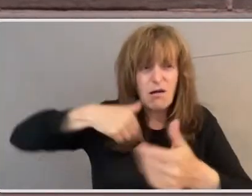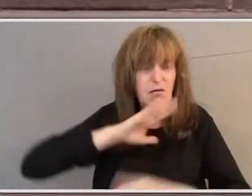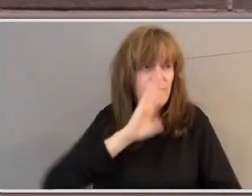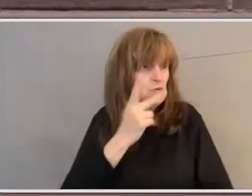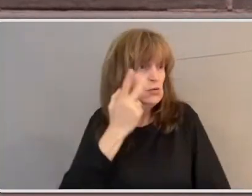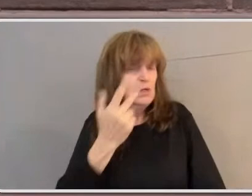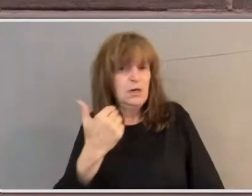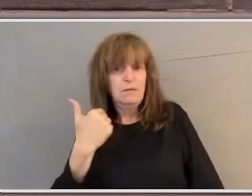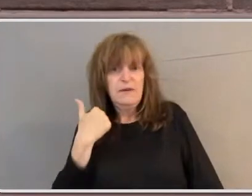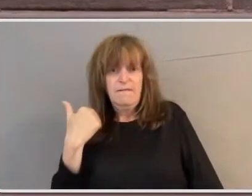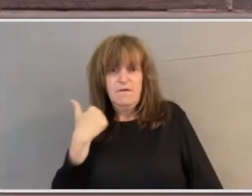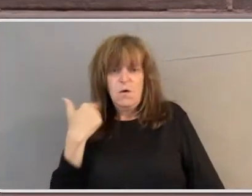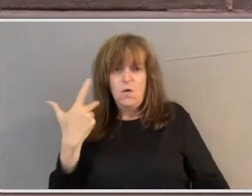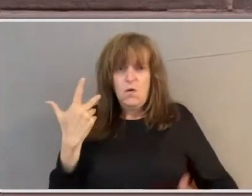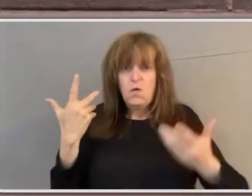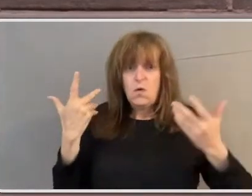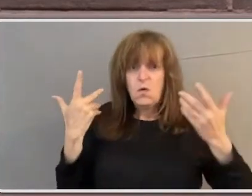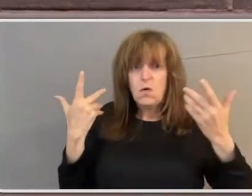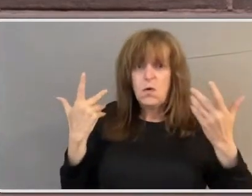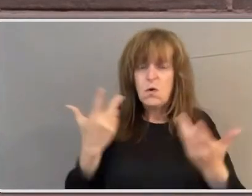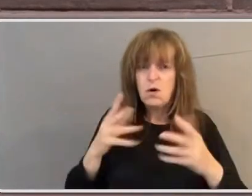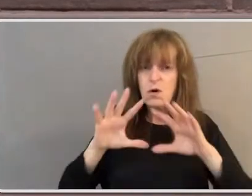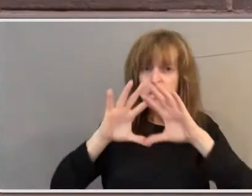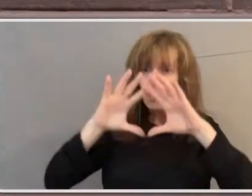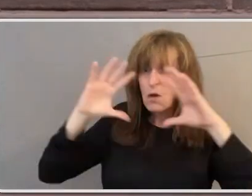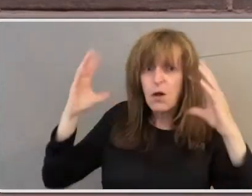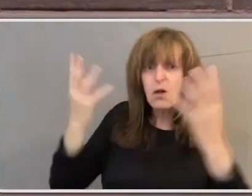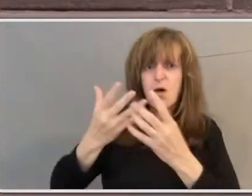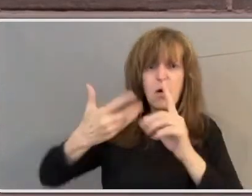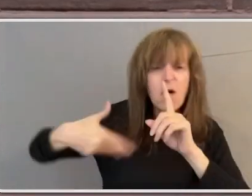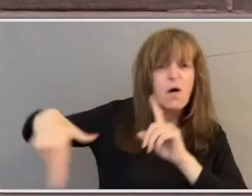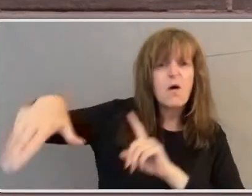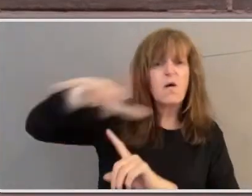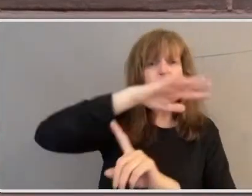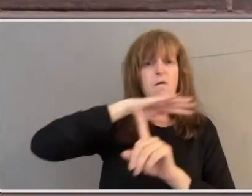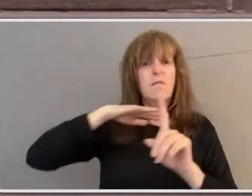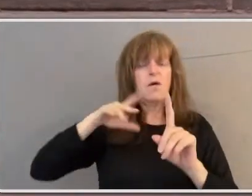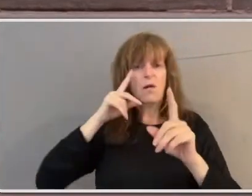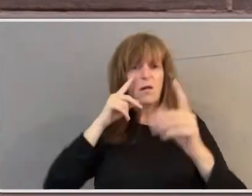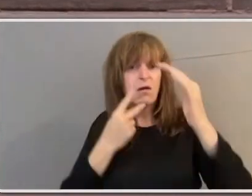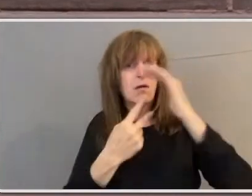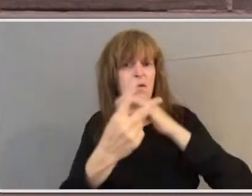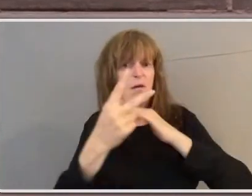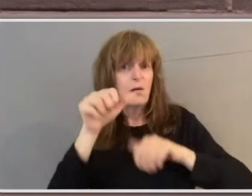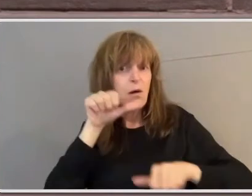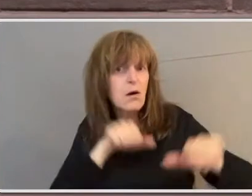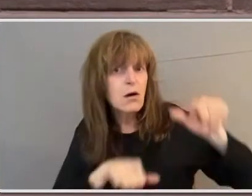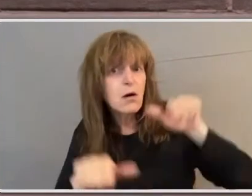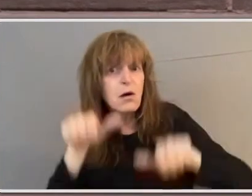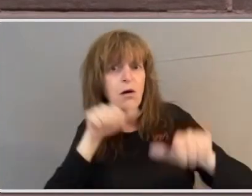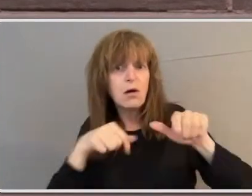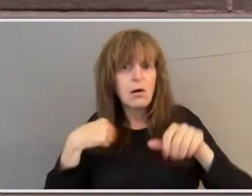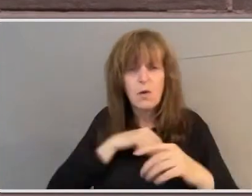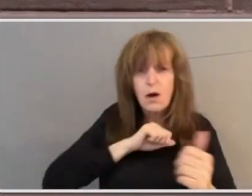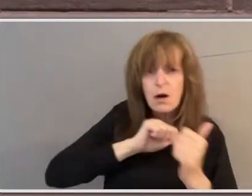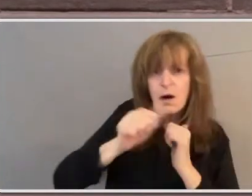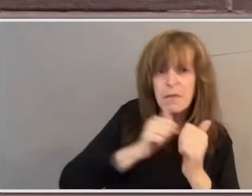climate, we're competing against other jurisdictions for every job and for every dollar of